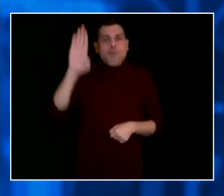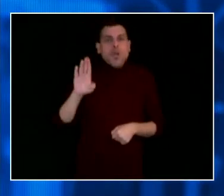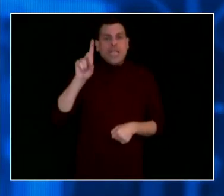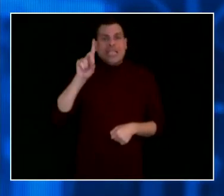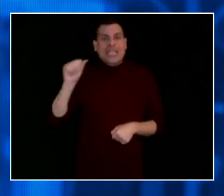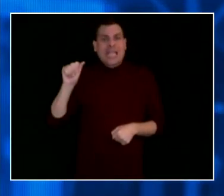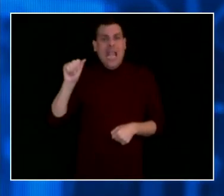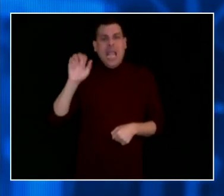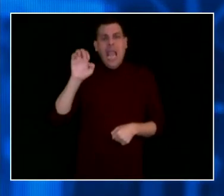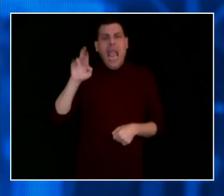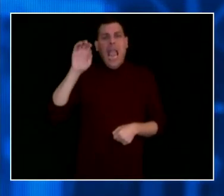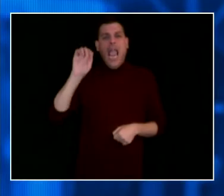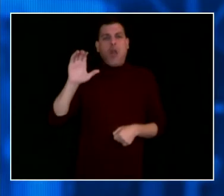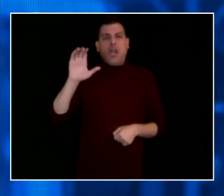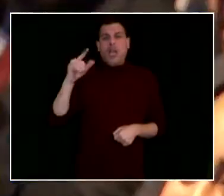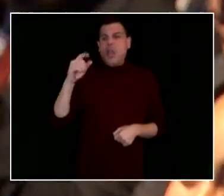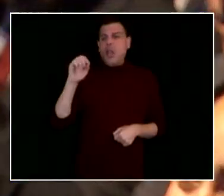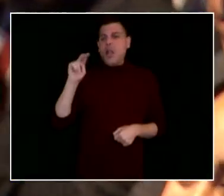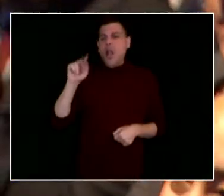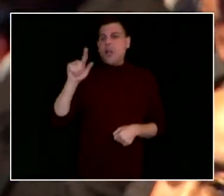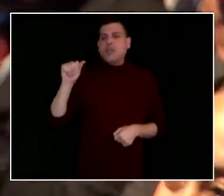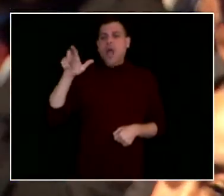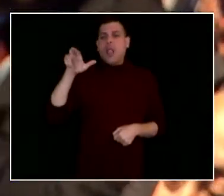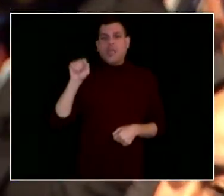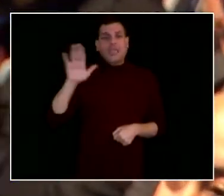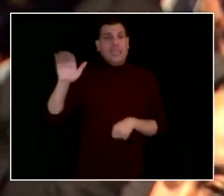Gonzalez. Thank you so much for what you have done.